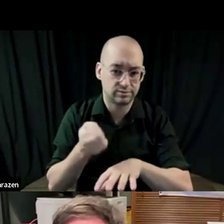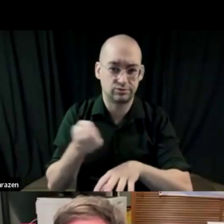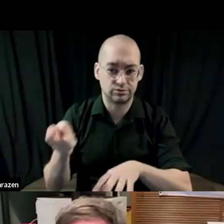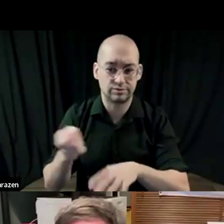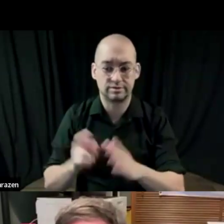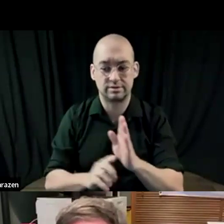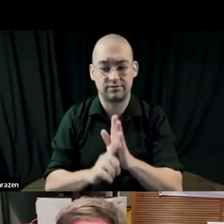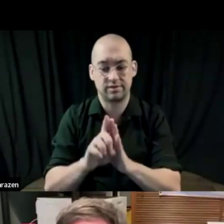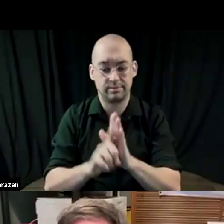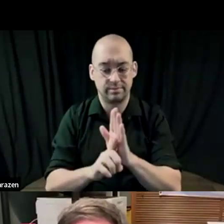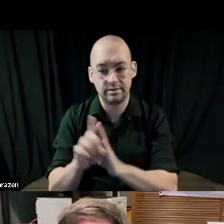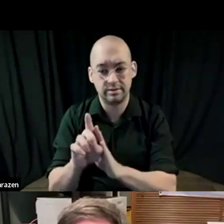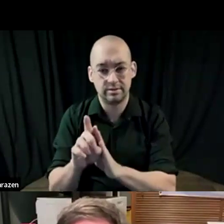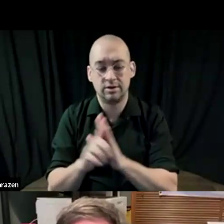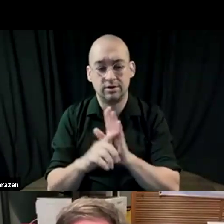for